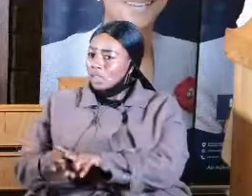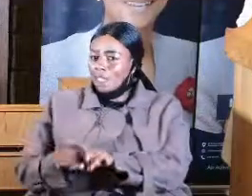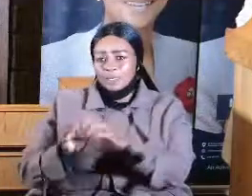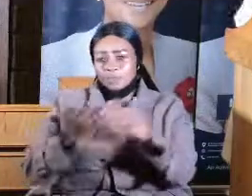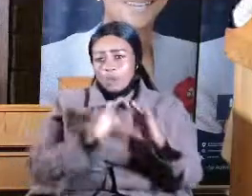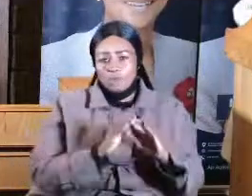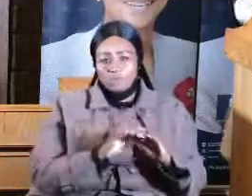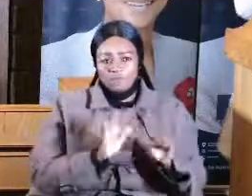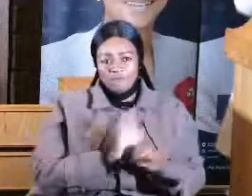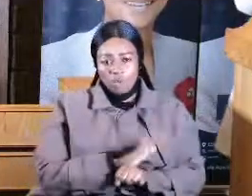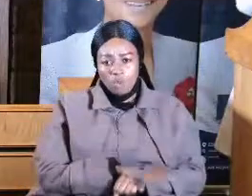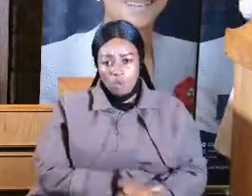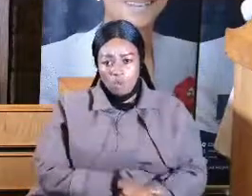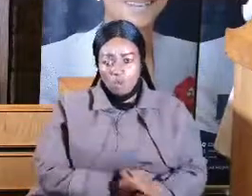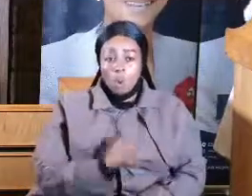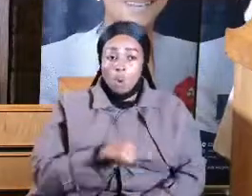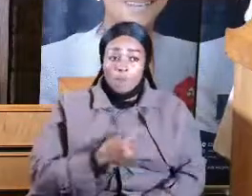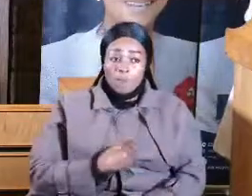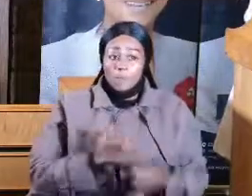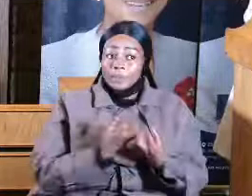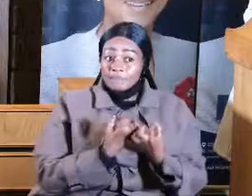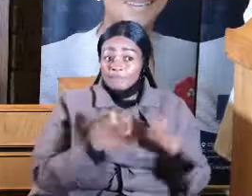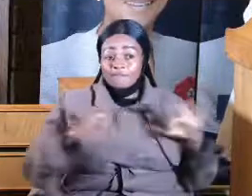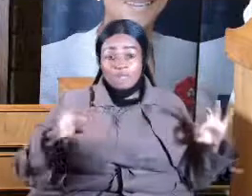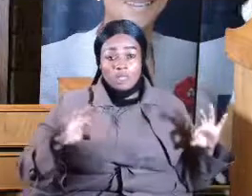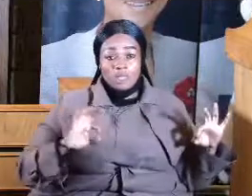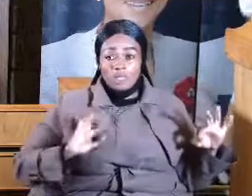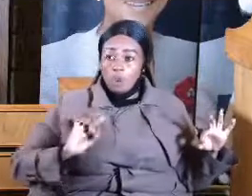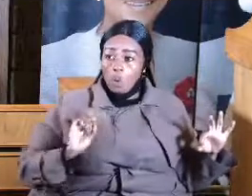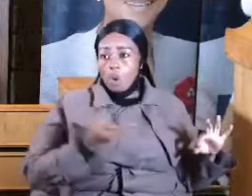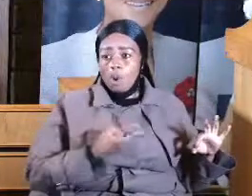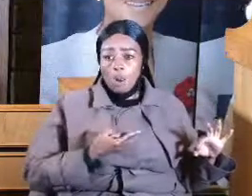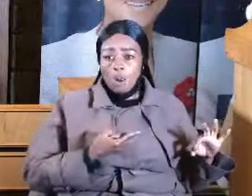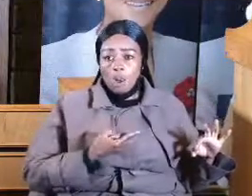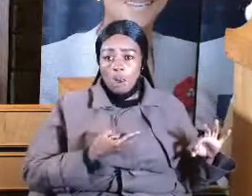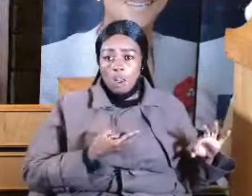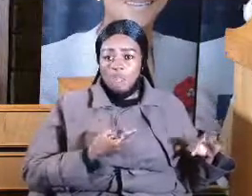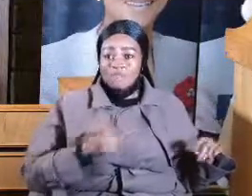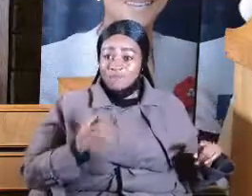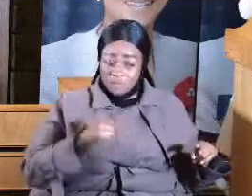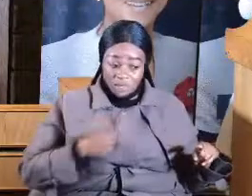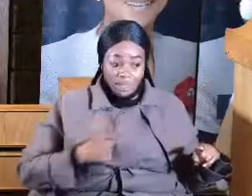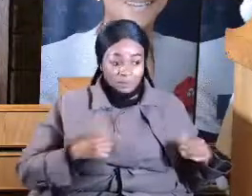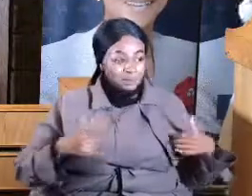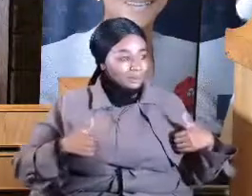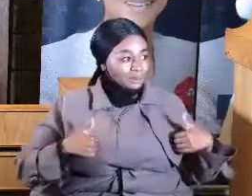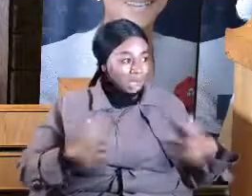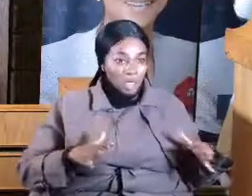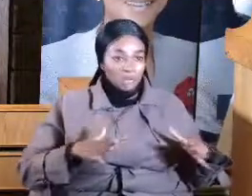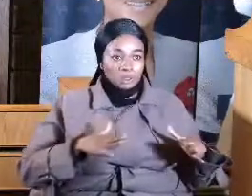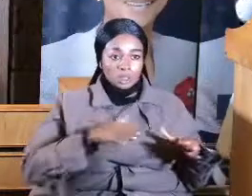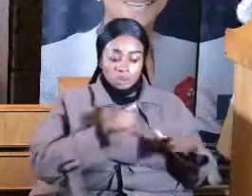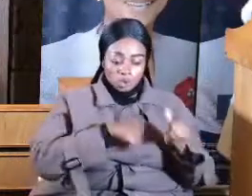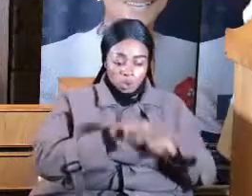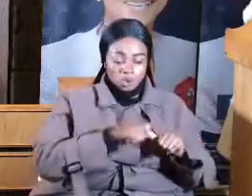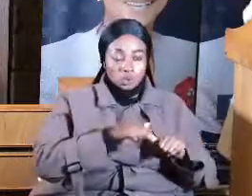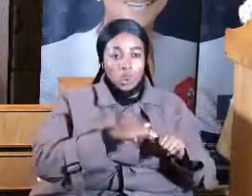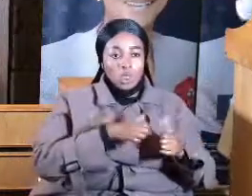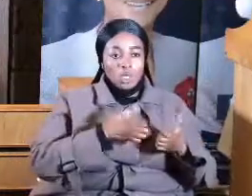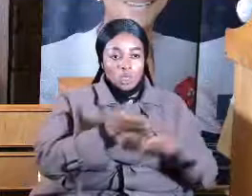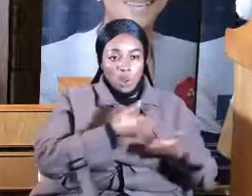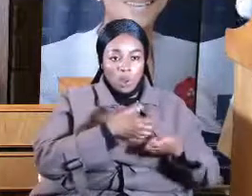large. If we can free ourselves, if we can embark on socio-economic